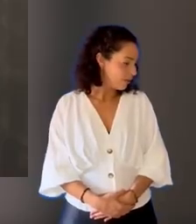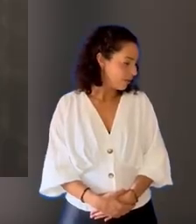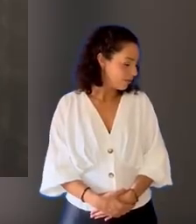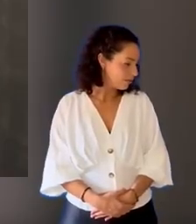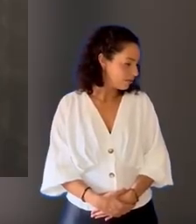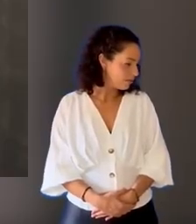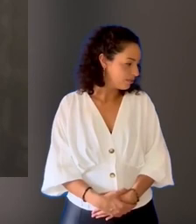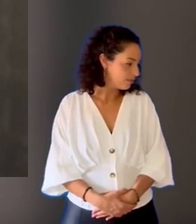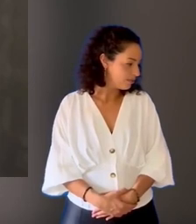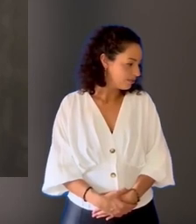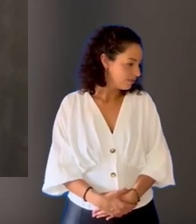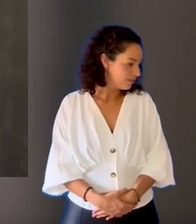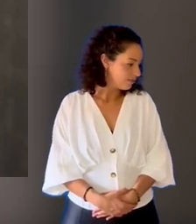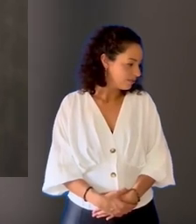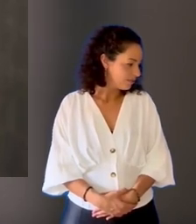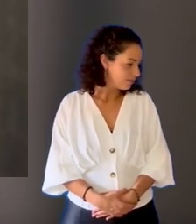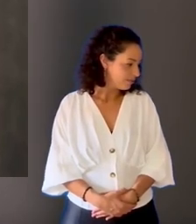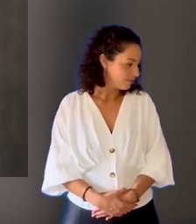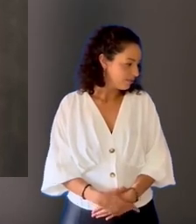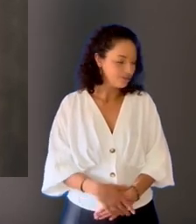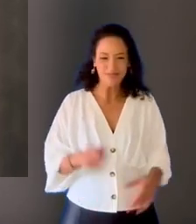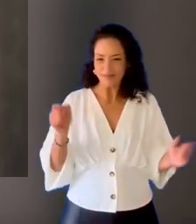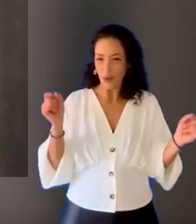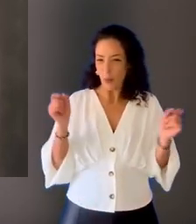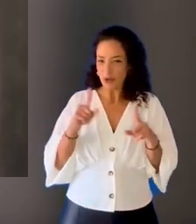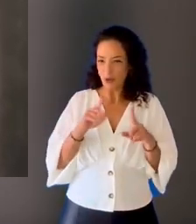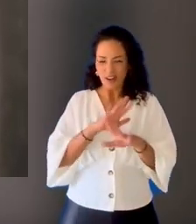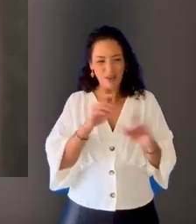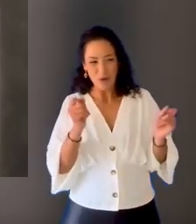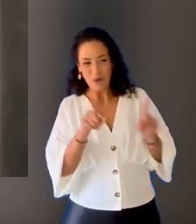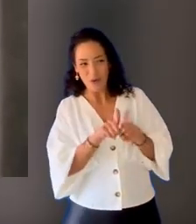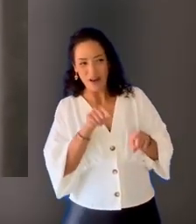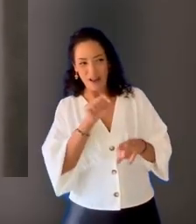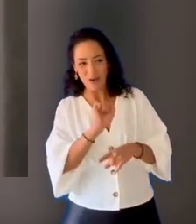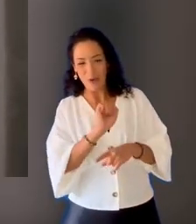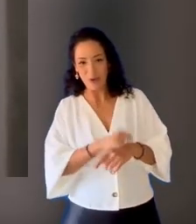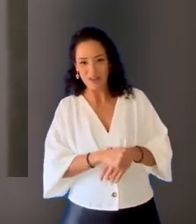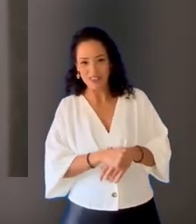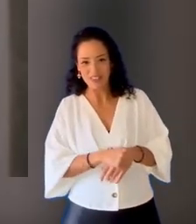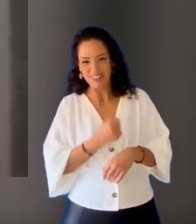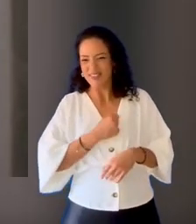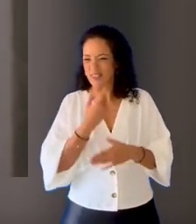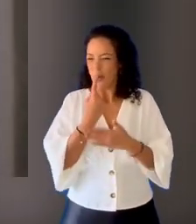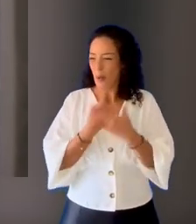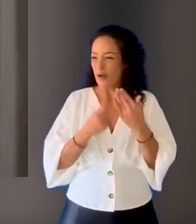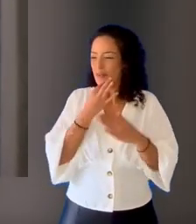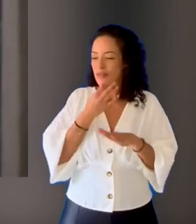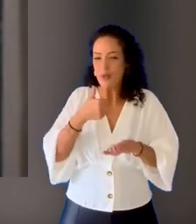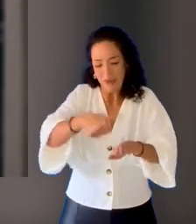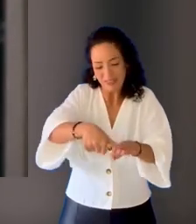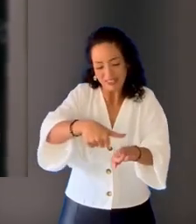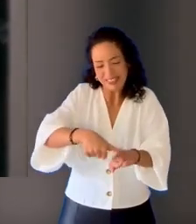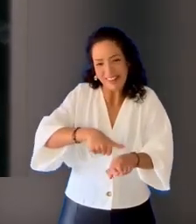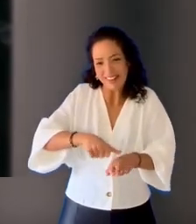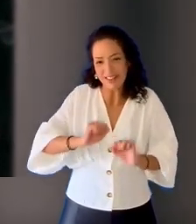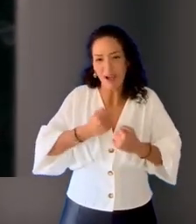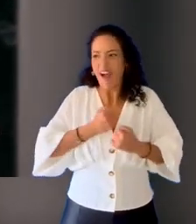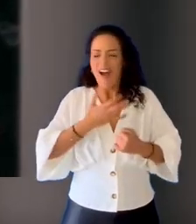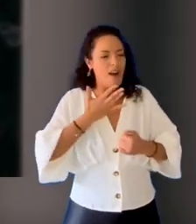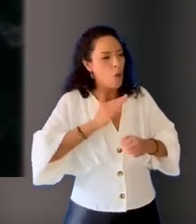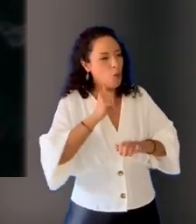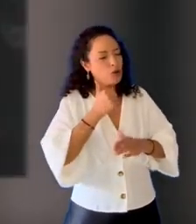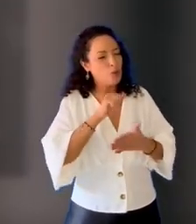Wow, it's cool. It's not as good as yours, I don't think. Oh, well, I just have a few stickers, that's all. I'm going to get some stickers for